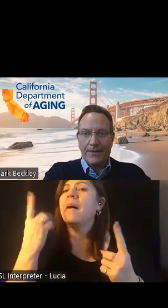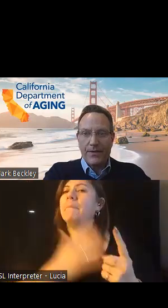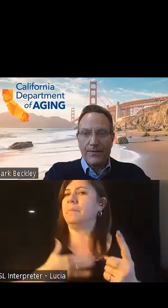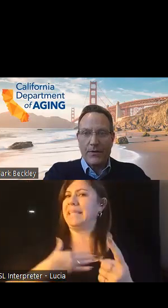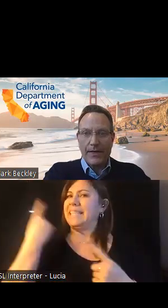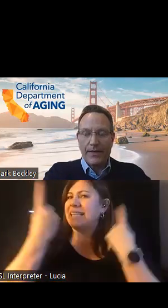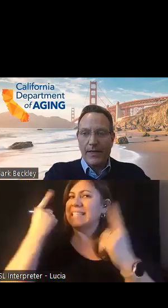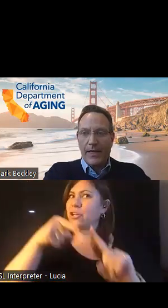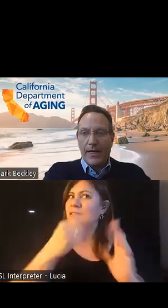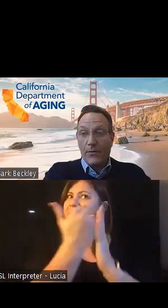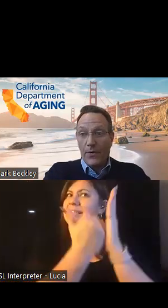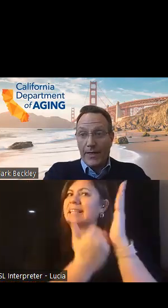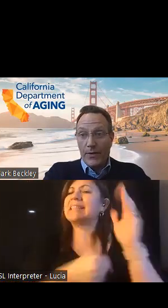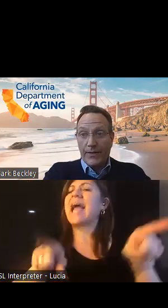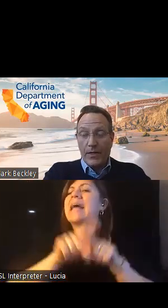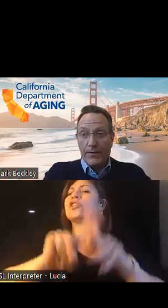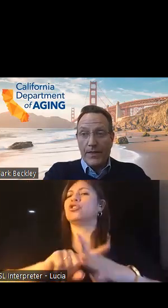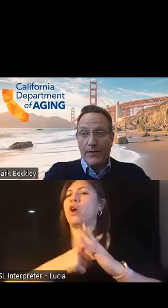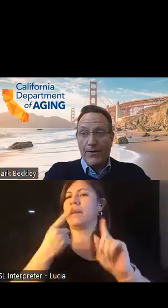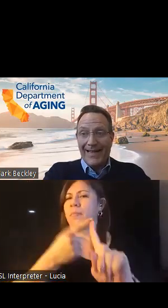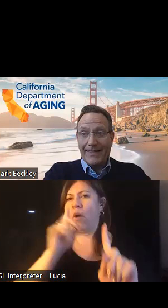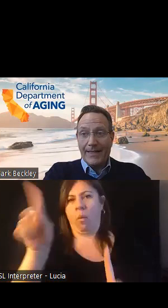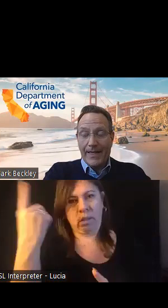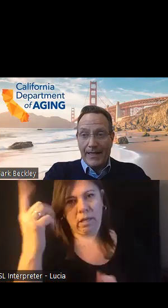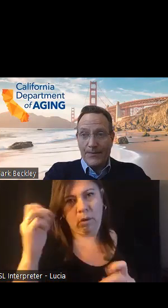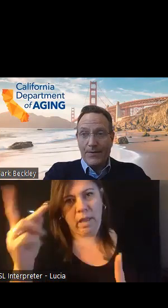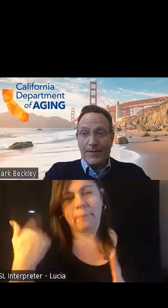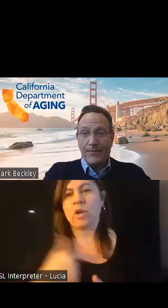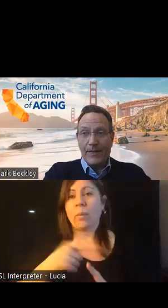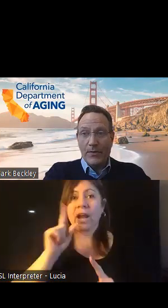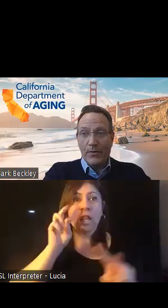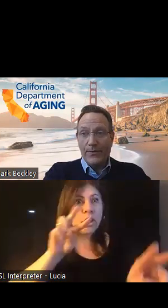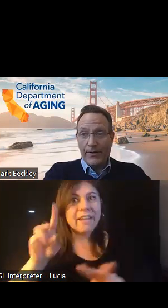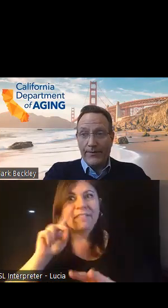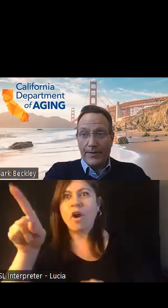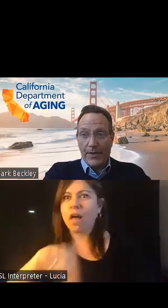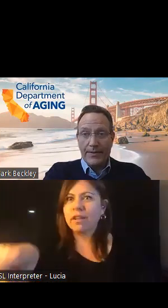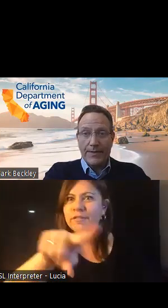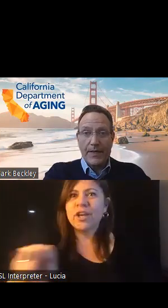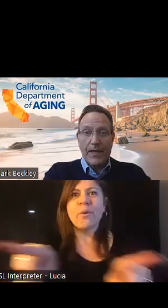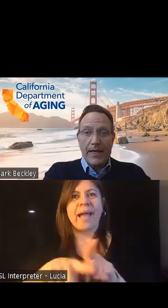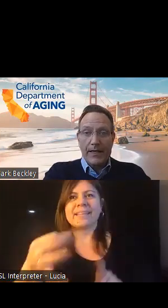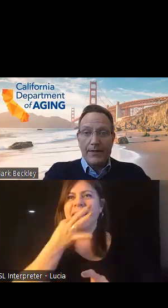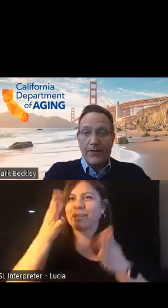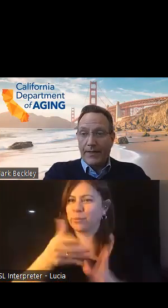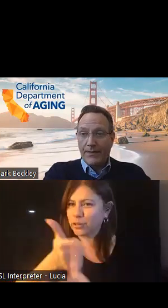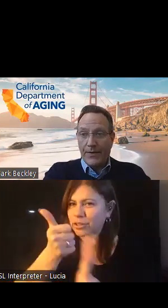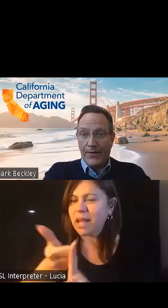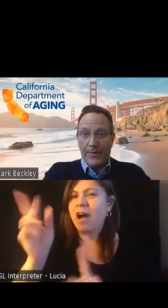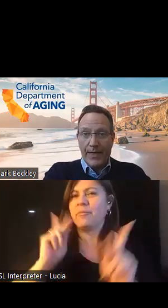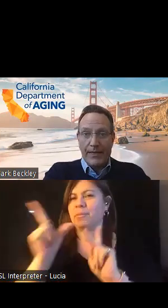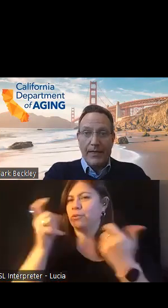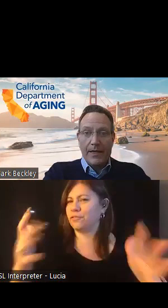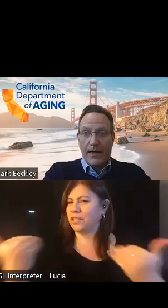lists as a starting point. We're really looking to all of you as experts and people with lived experience to provide us